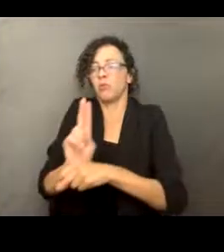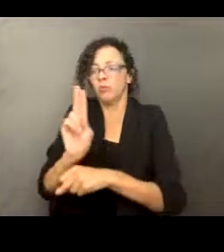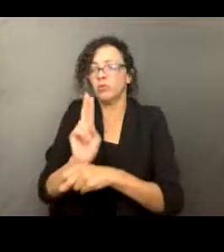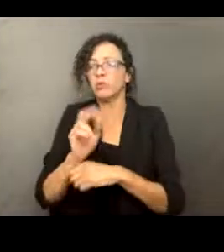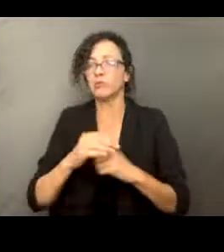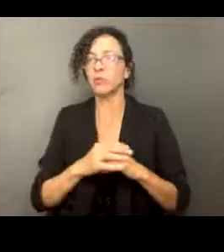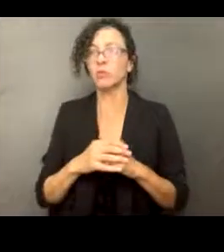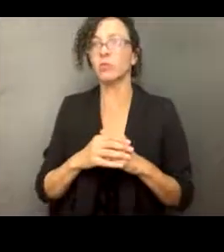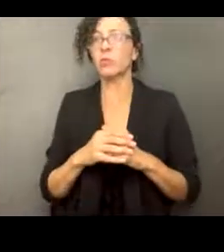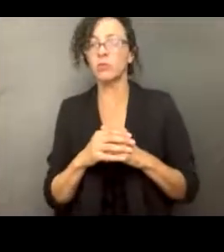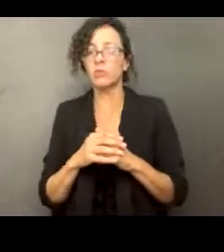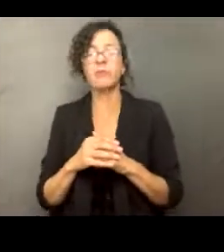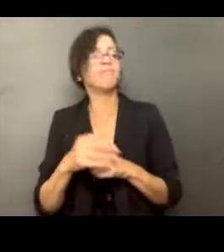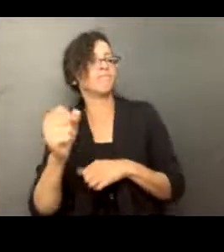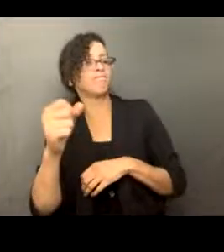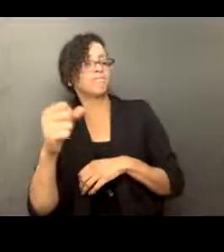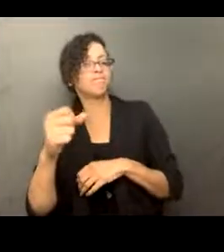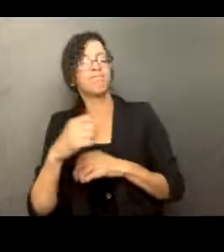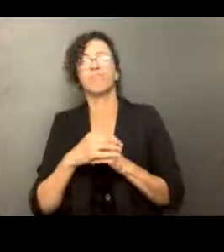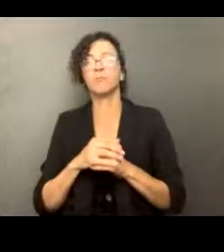know.